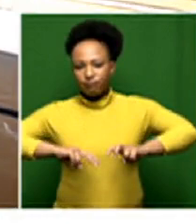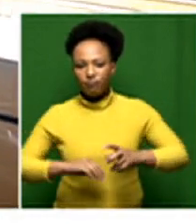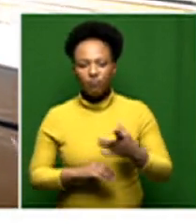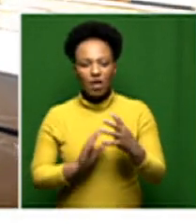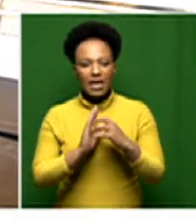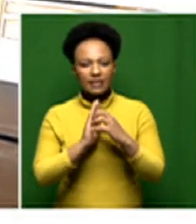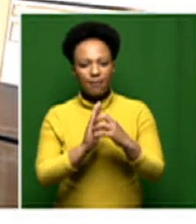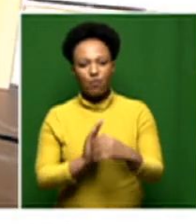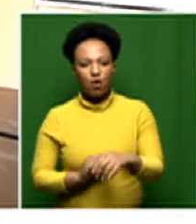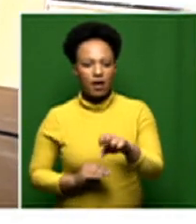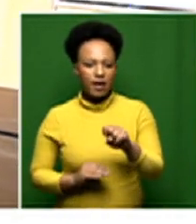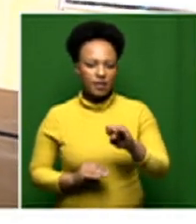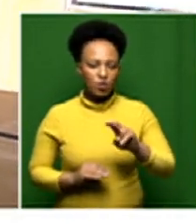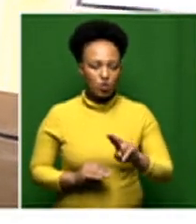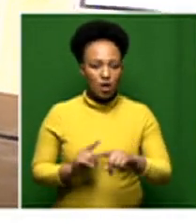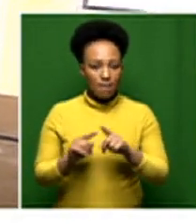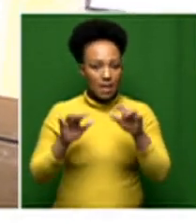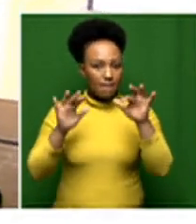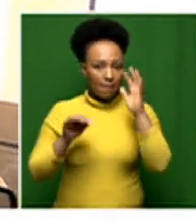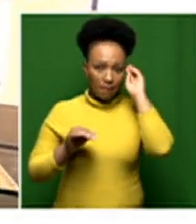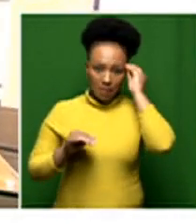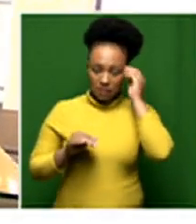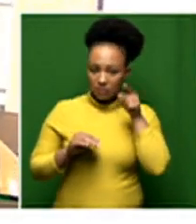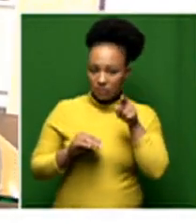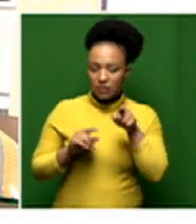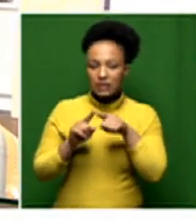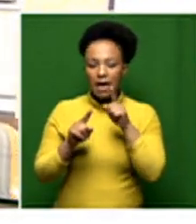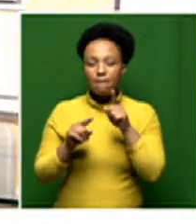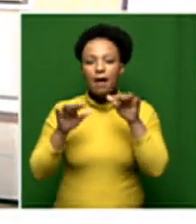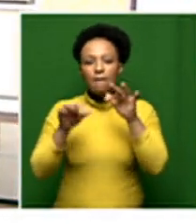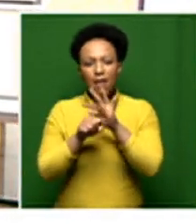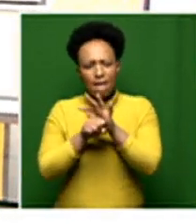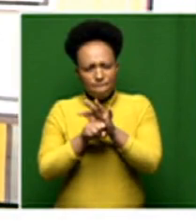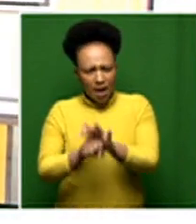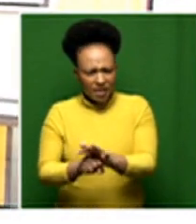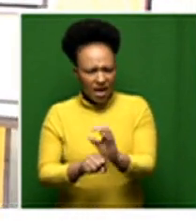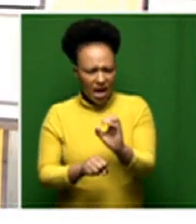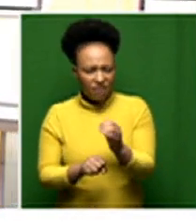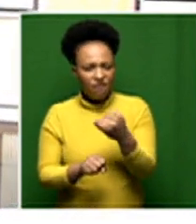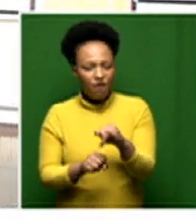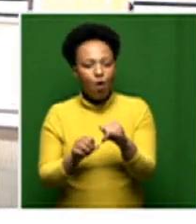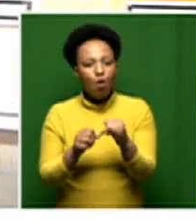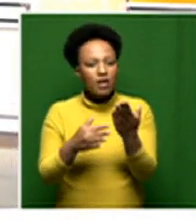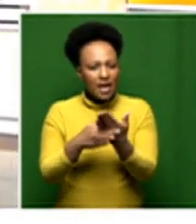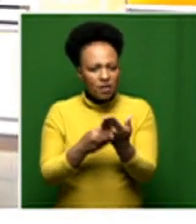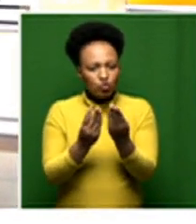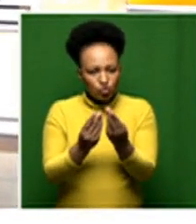enforcers such as the SIU? Does public interest and public pressure play a role in the prosecution of those cases?